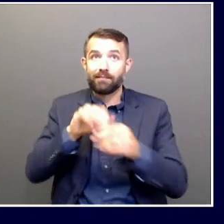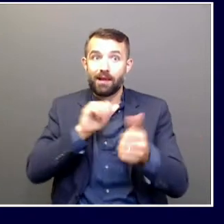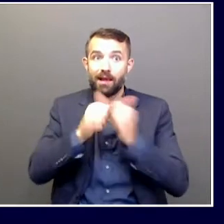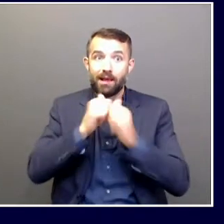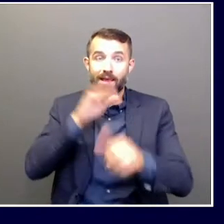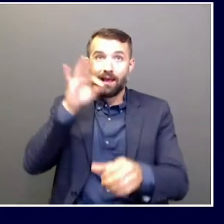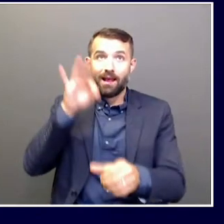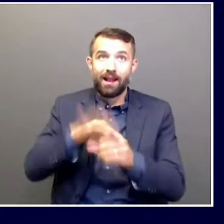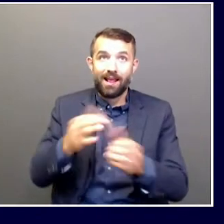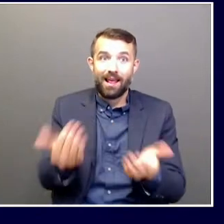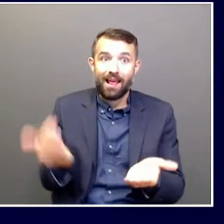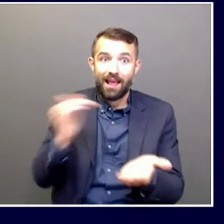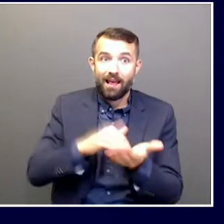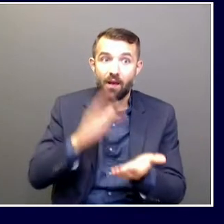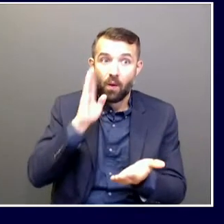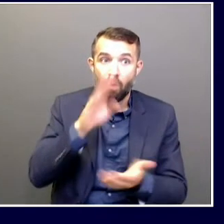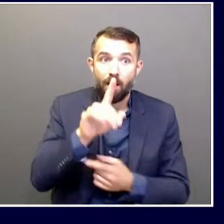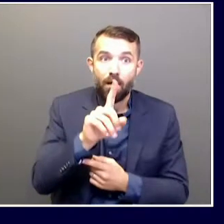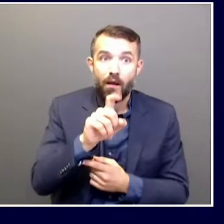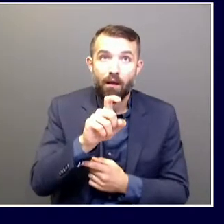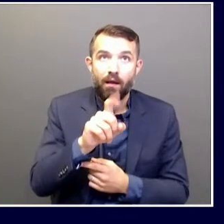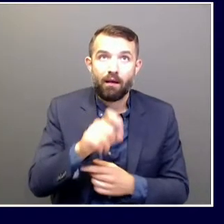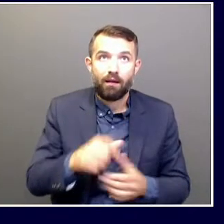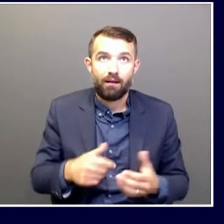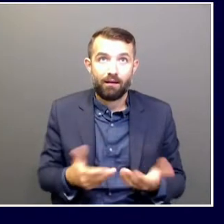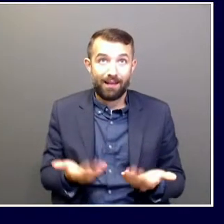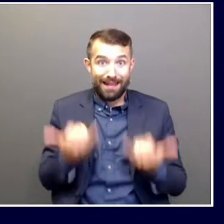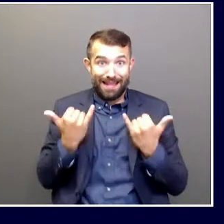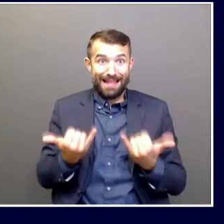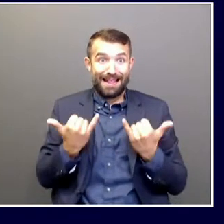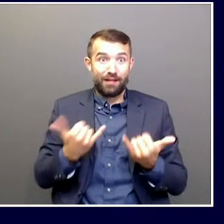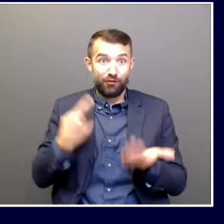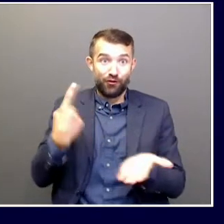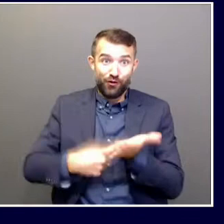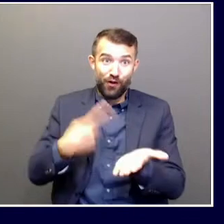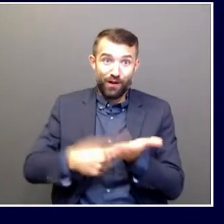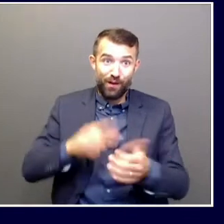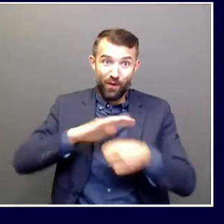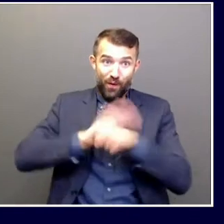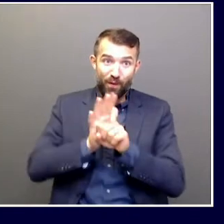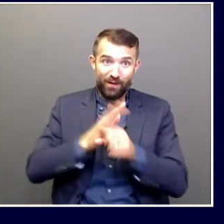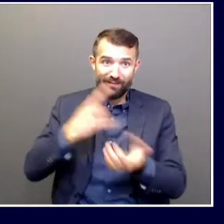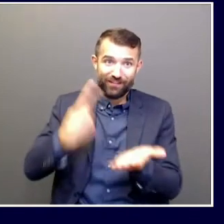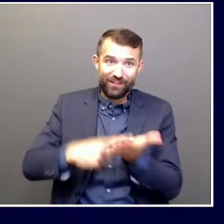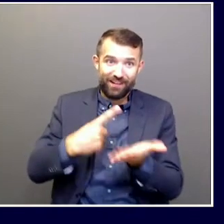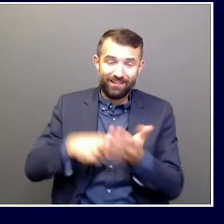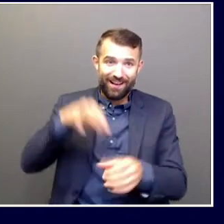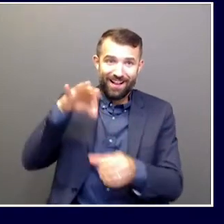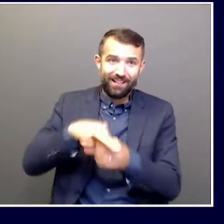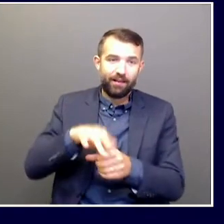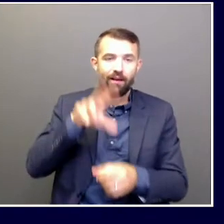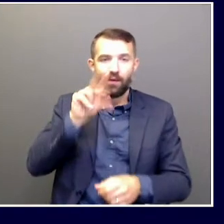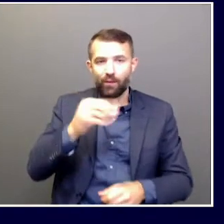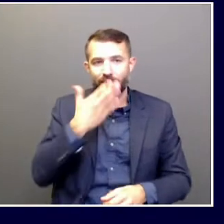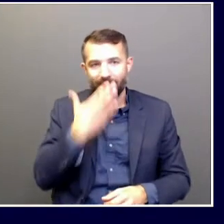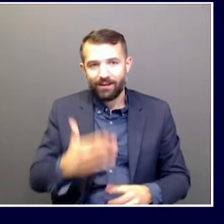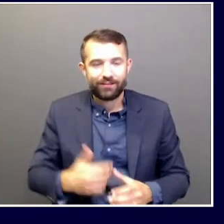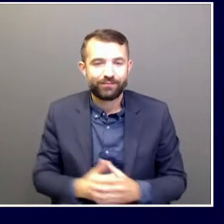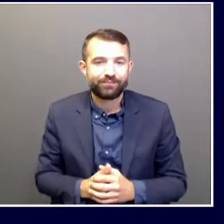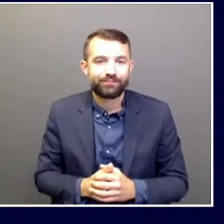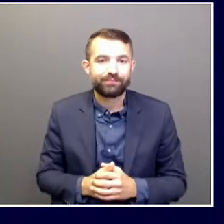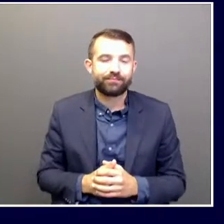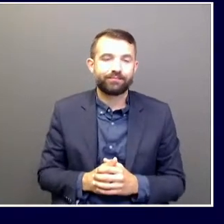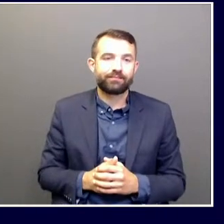office. This isn't the proper venue or the time to talk about elections, Brian. Thank you, though. Okay, thank you. Thanks,